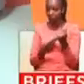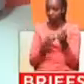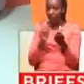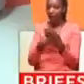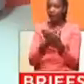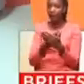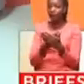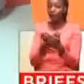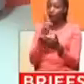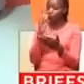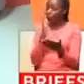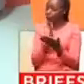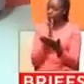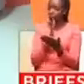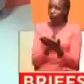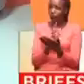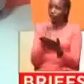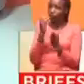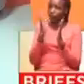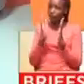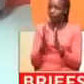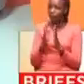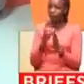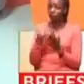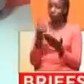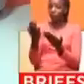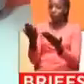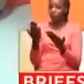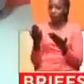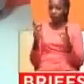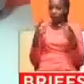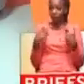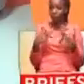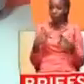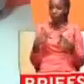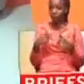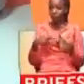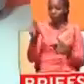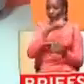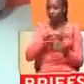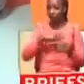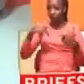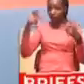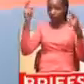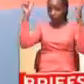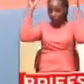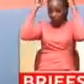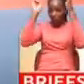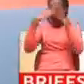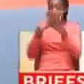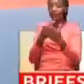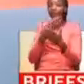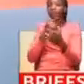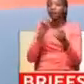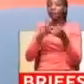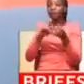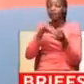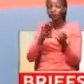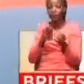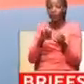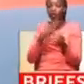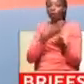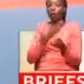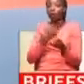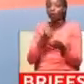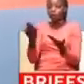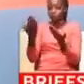are actually one of the guys luring people into the kingdom of the devil. Yes. And then Bamboo here was a victim of people who were trying to lure him into